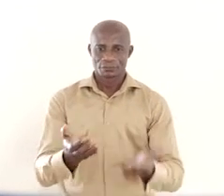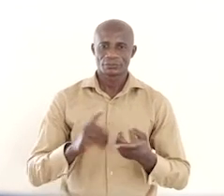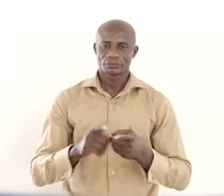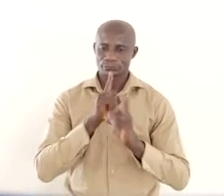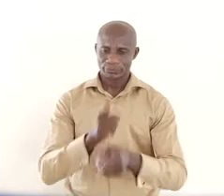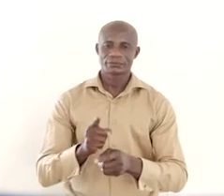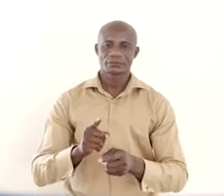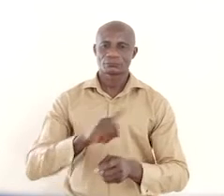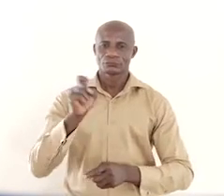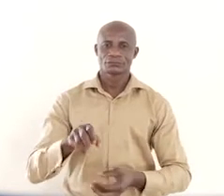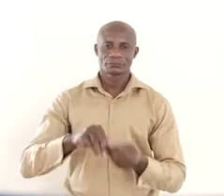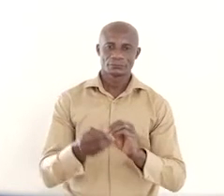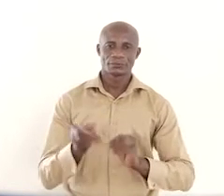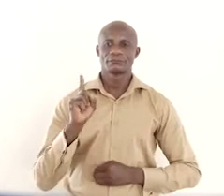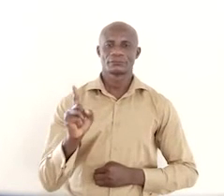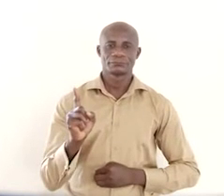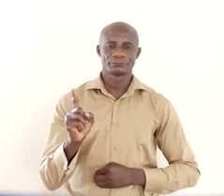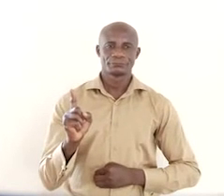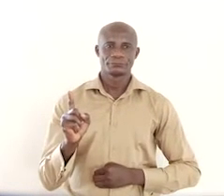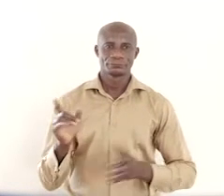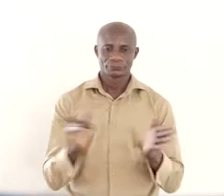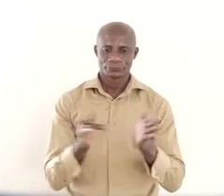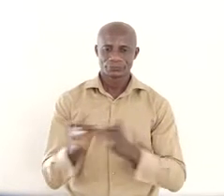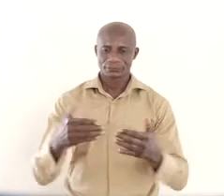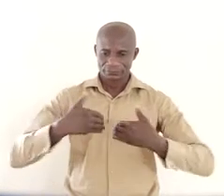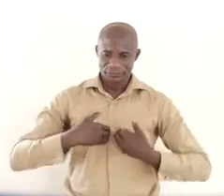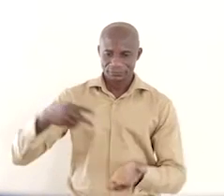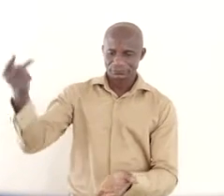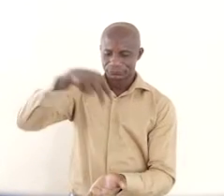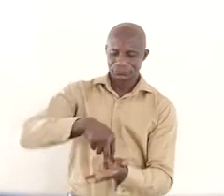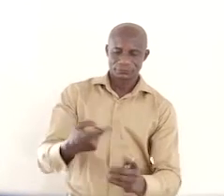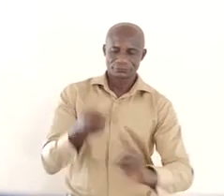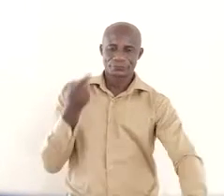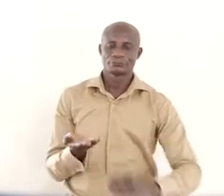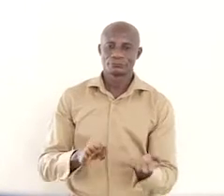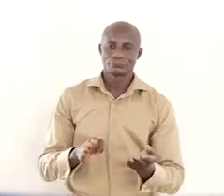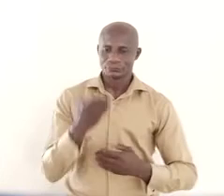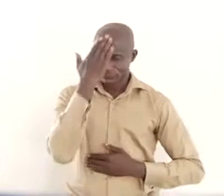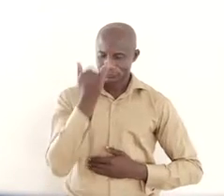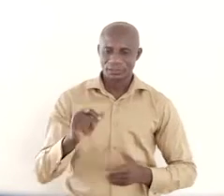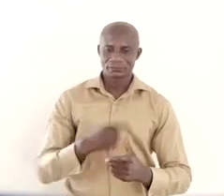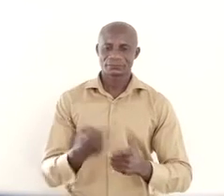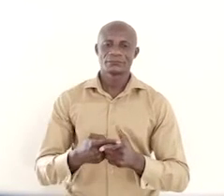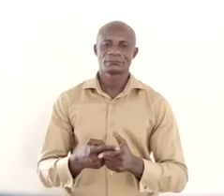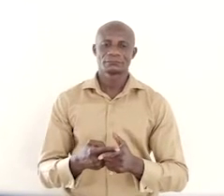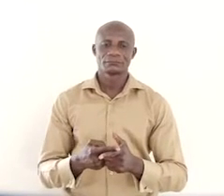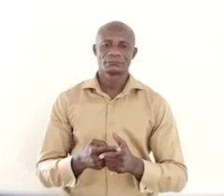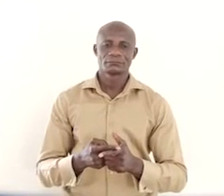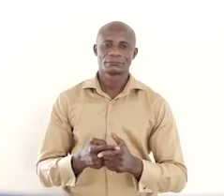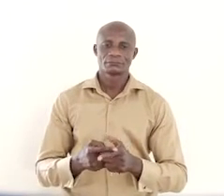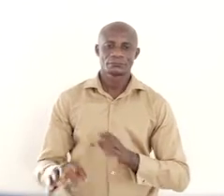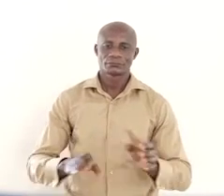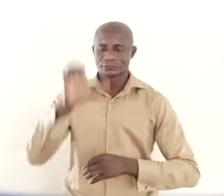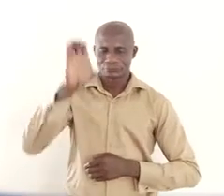I want to answer question number one. Yes, Jesus has risen from the dead. Why then does the